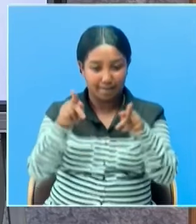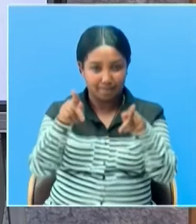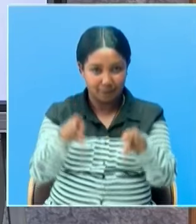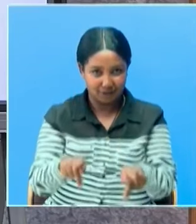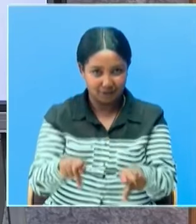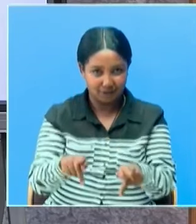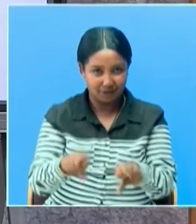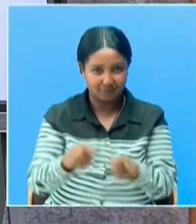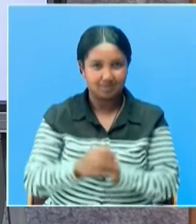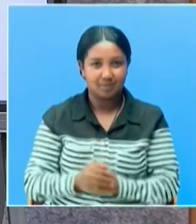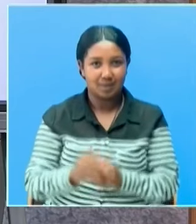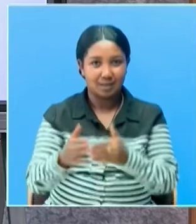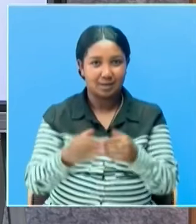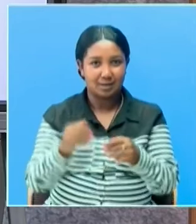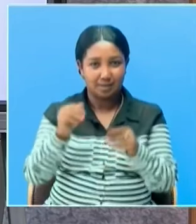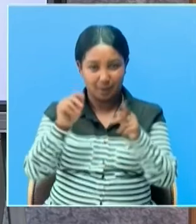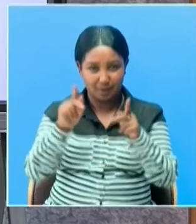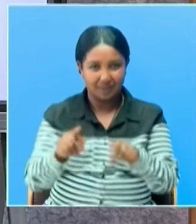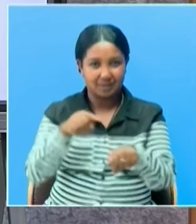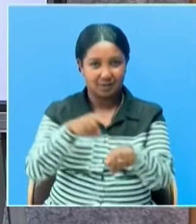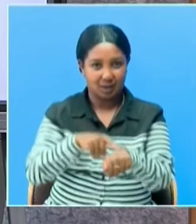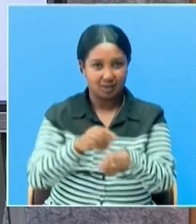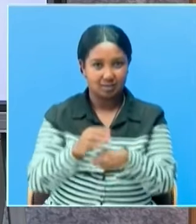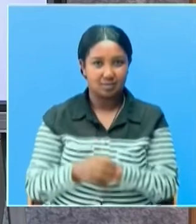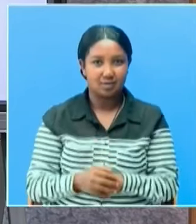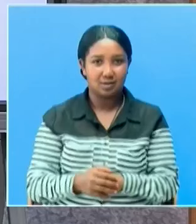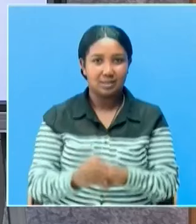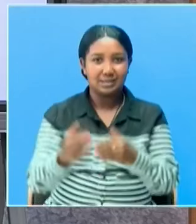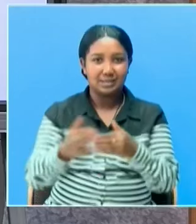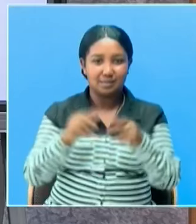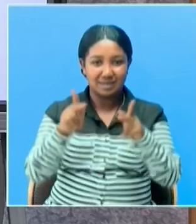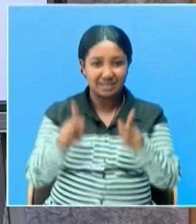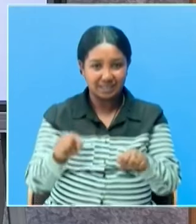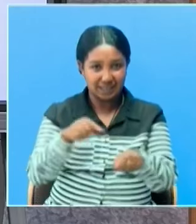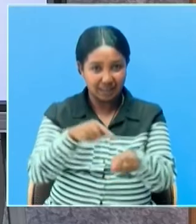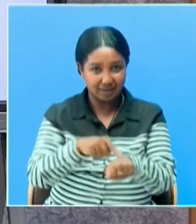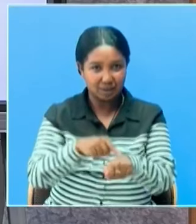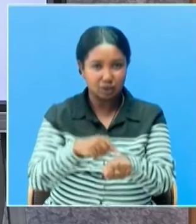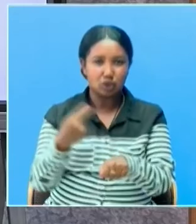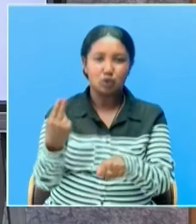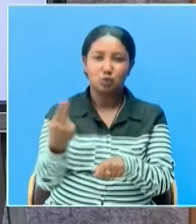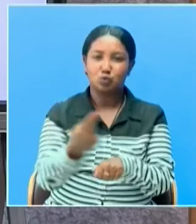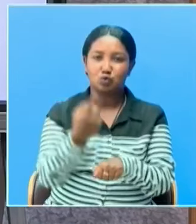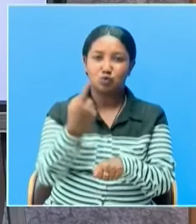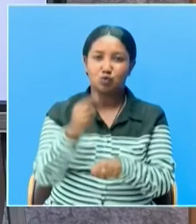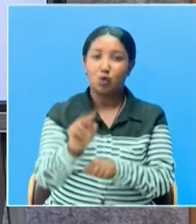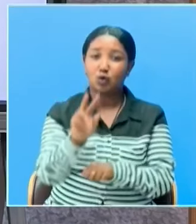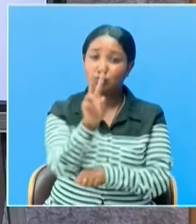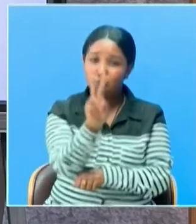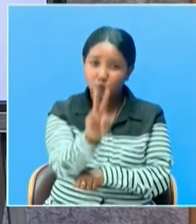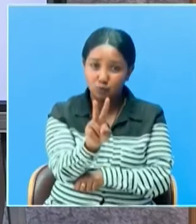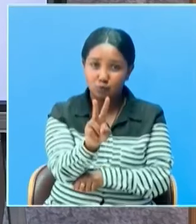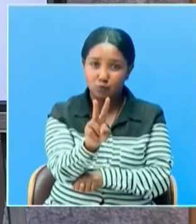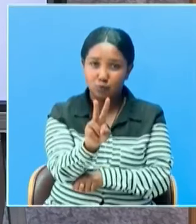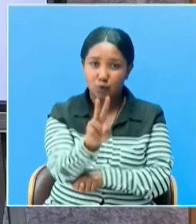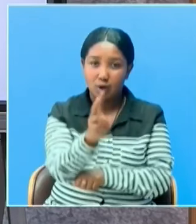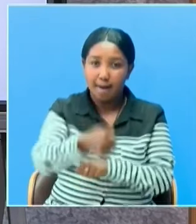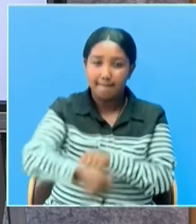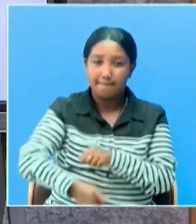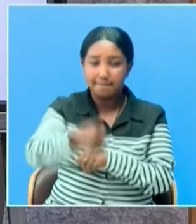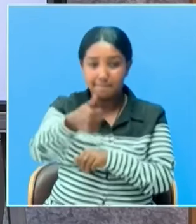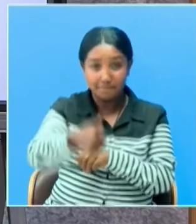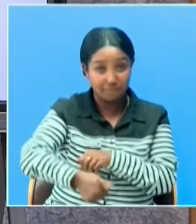tense. Simple present tense. Simple present tense can be used for two main